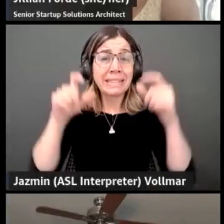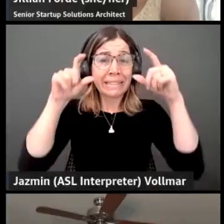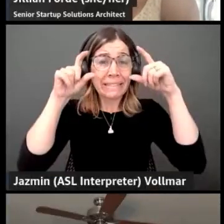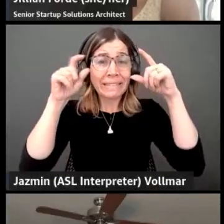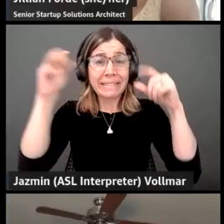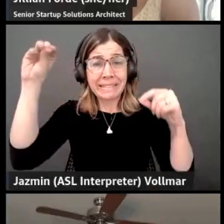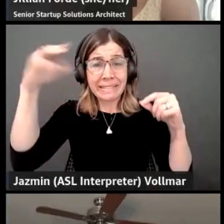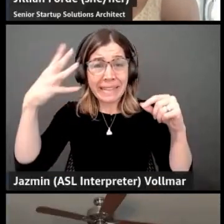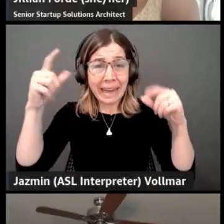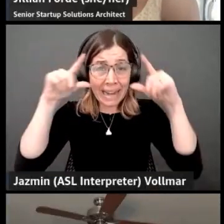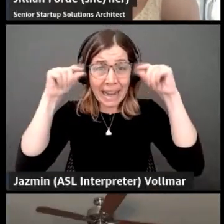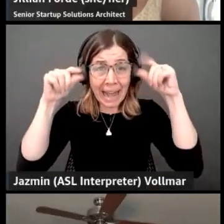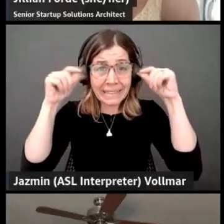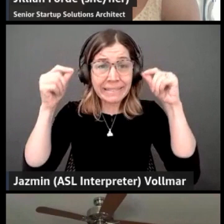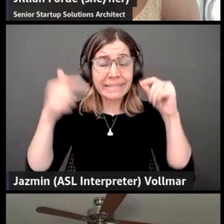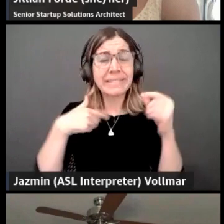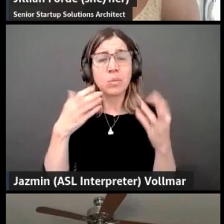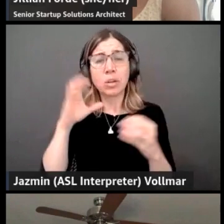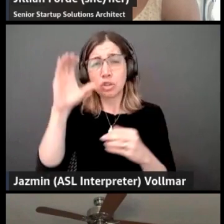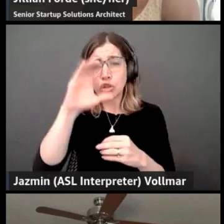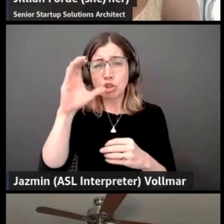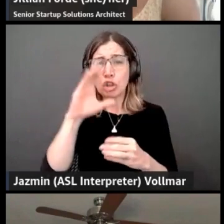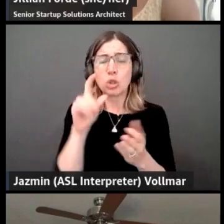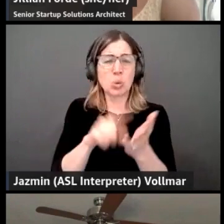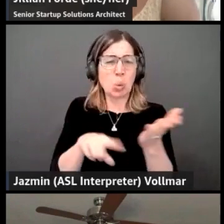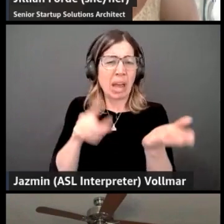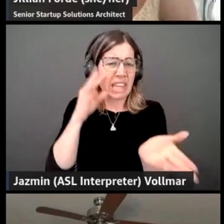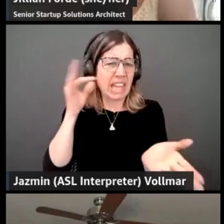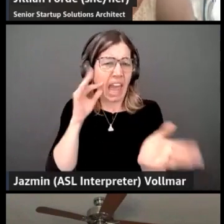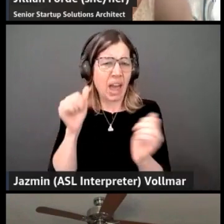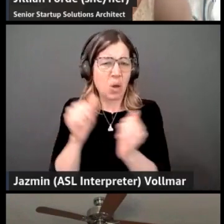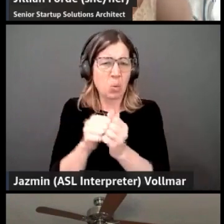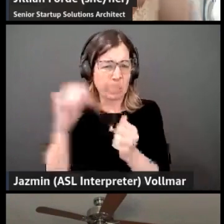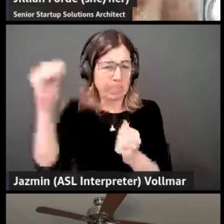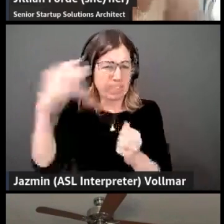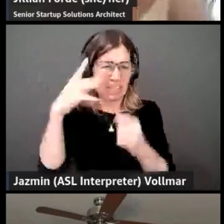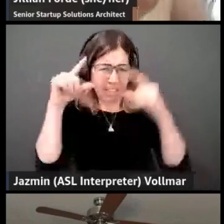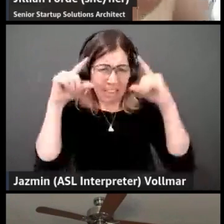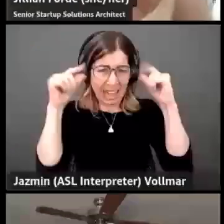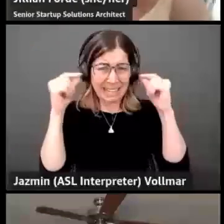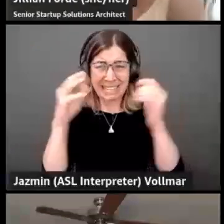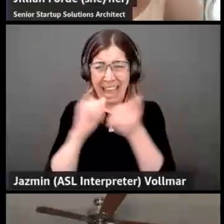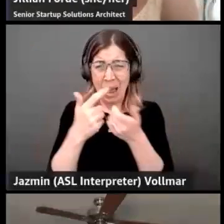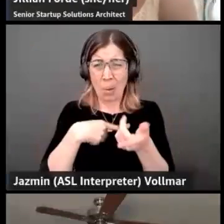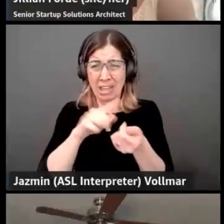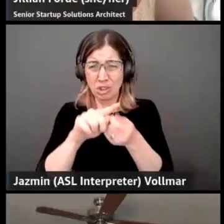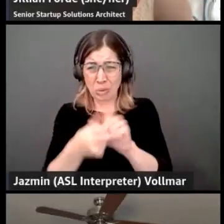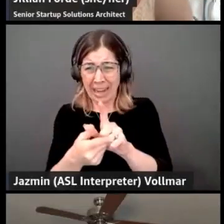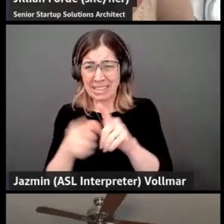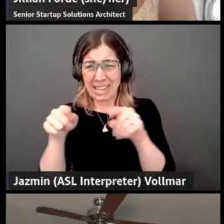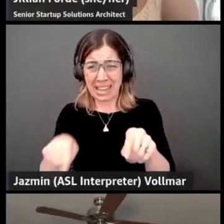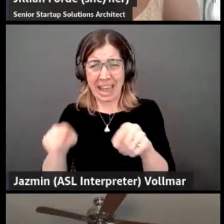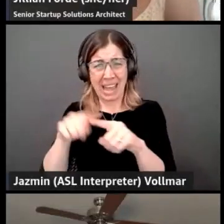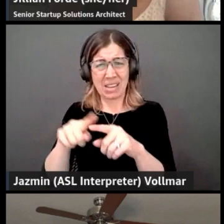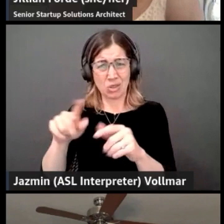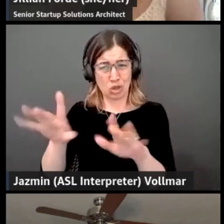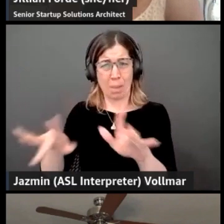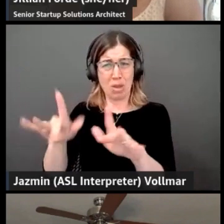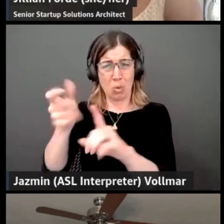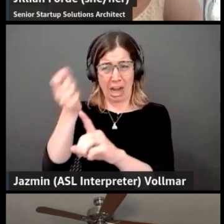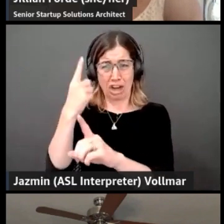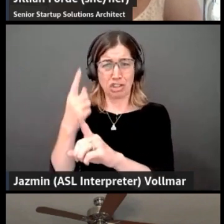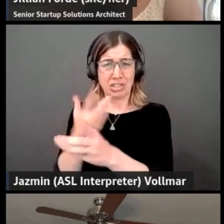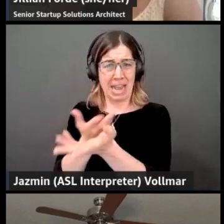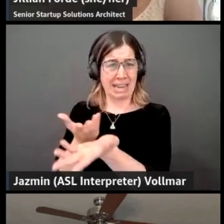want to search for like what a cat with sunglasses is. Well, how do I translate that into a way that a computer can understand it? I need to